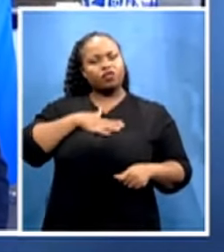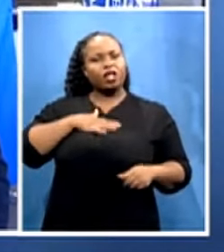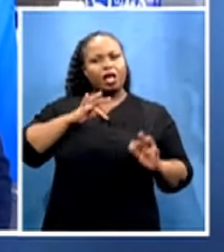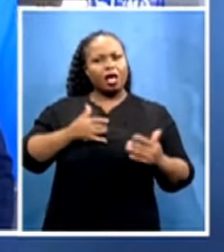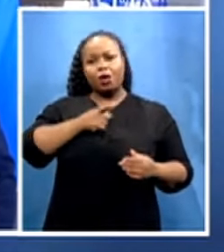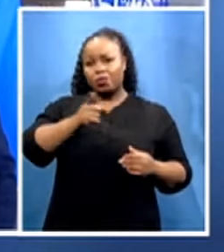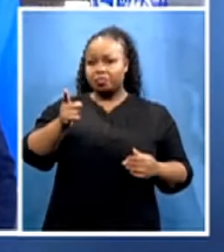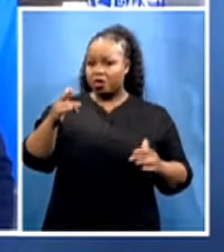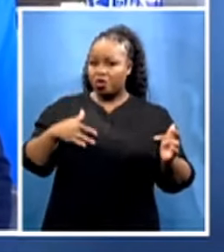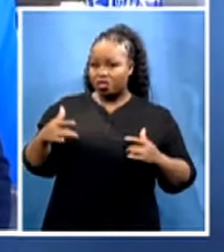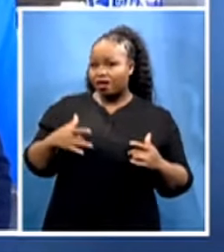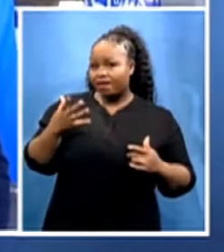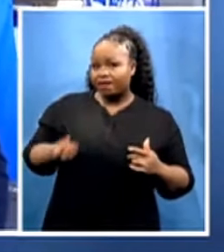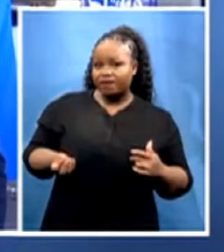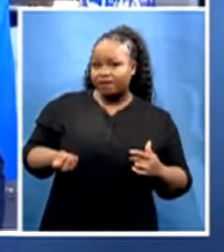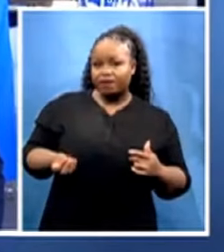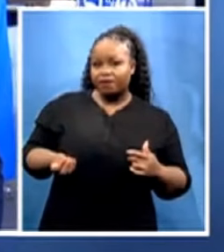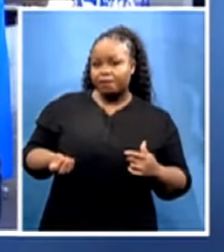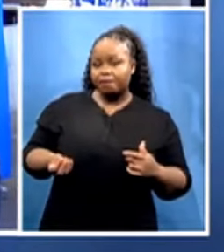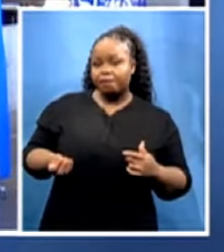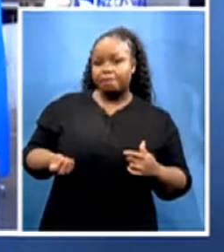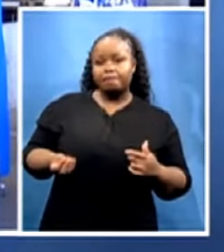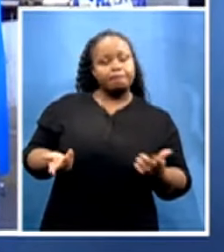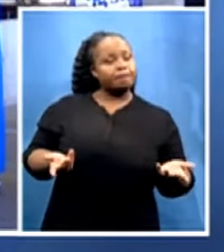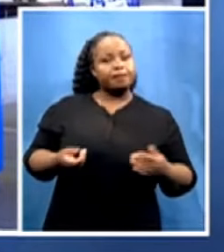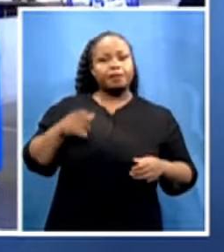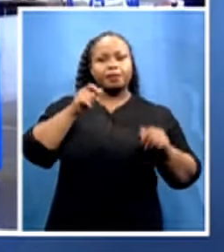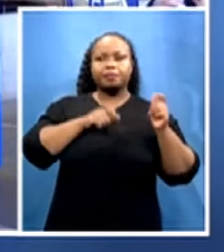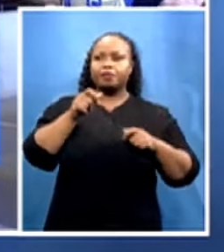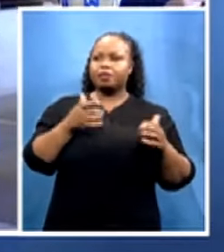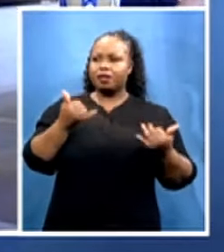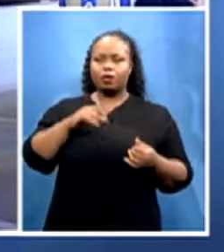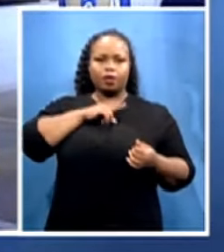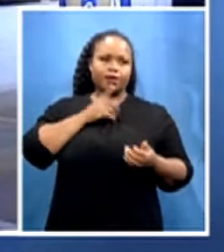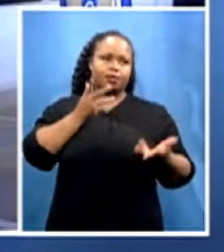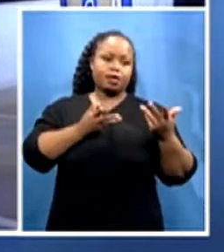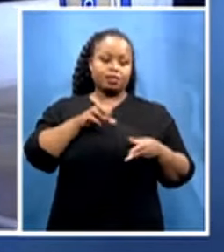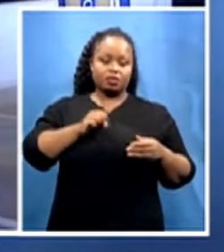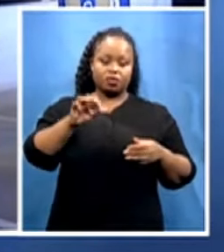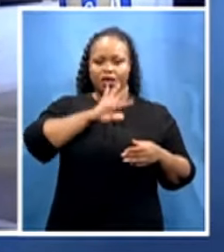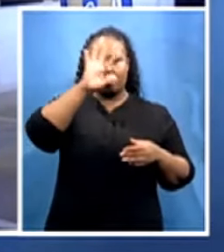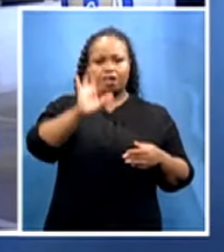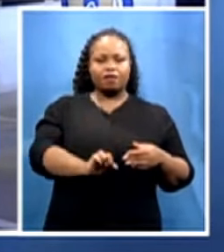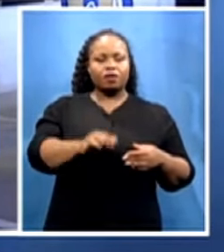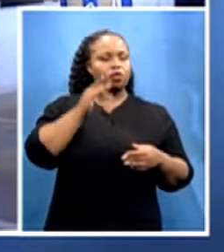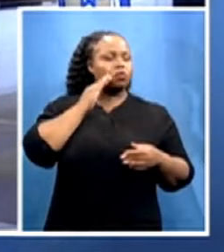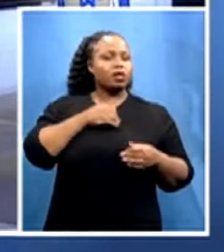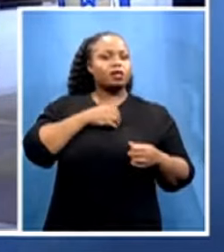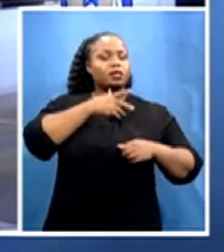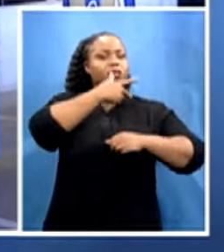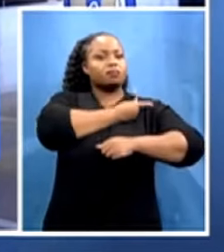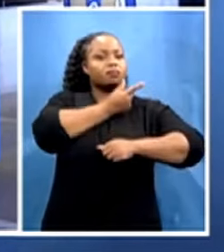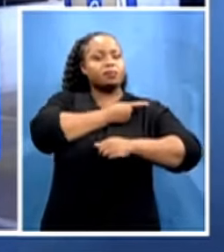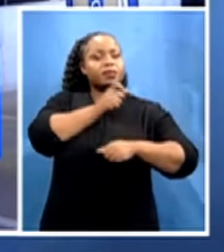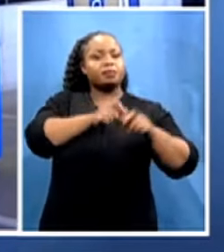that people, this can be an issue in South Africa when it's rolled out to the public en masse?